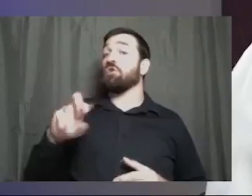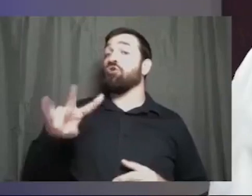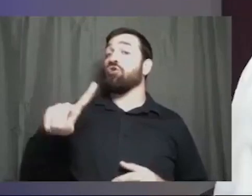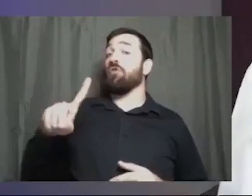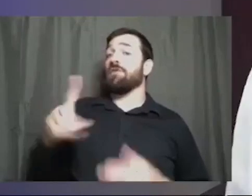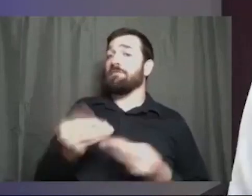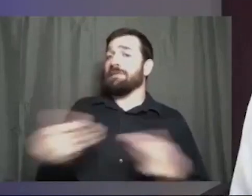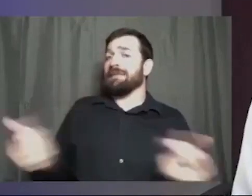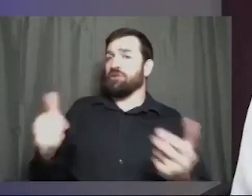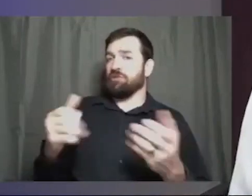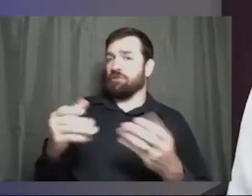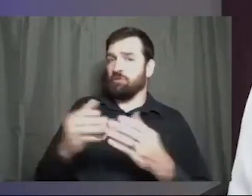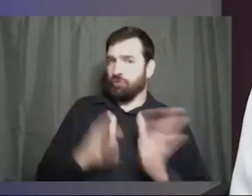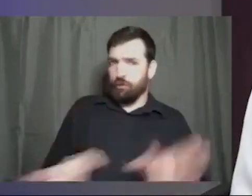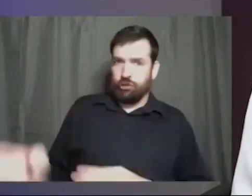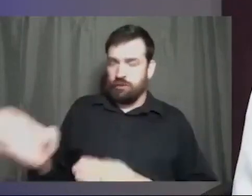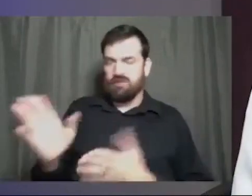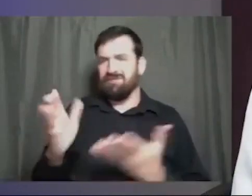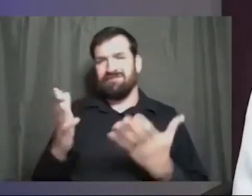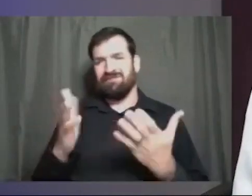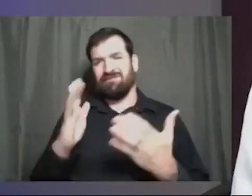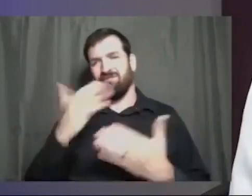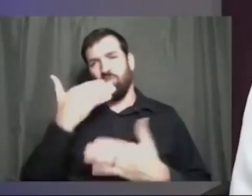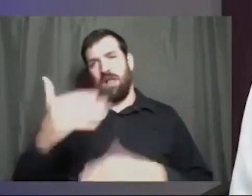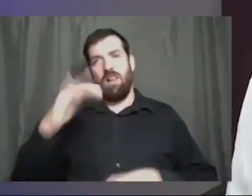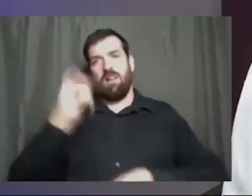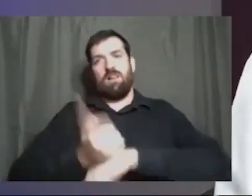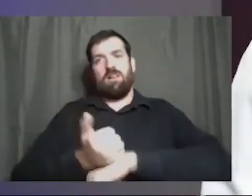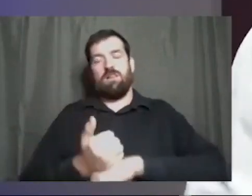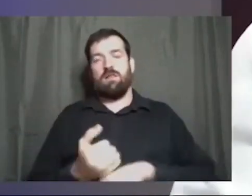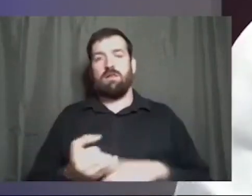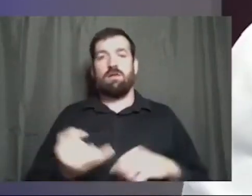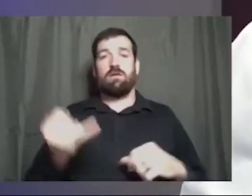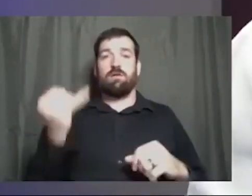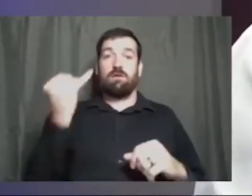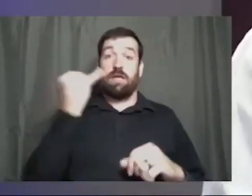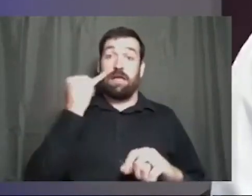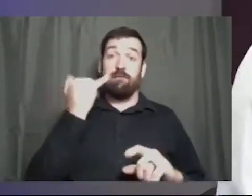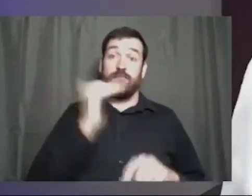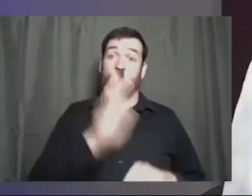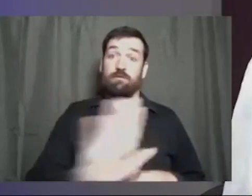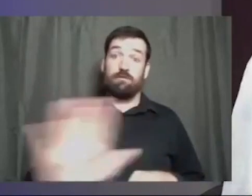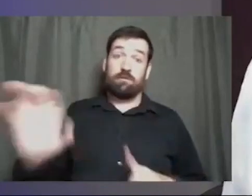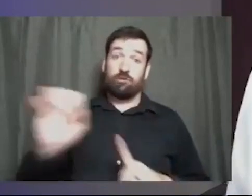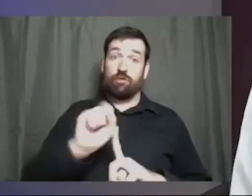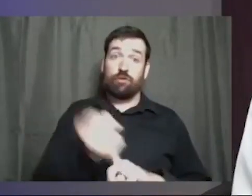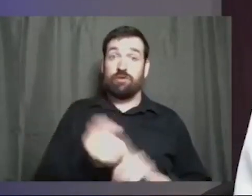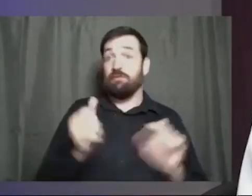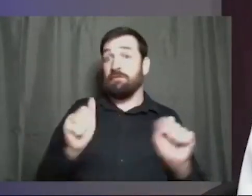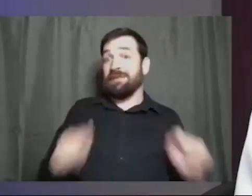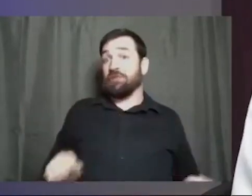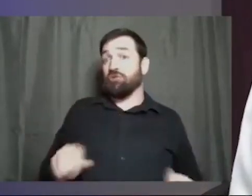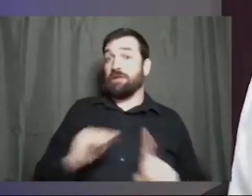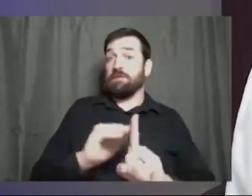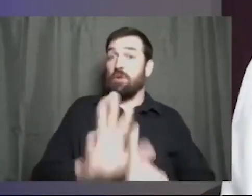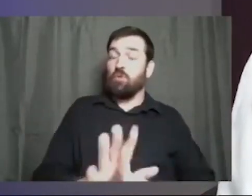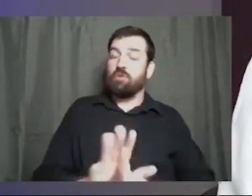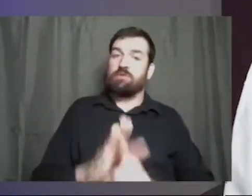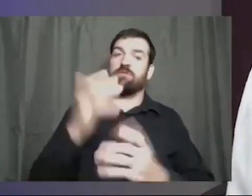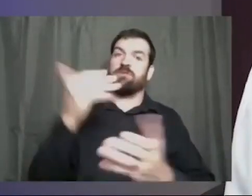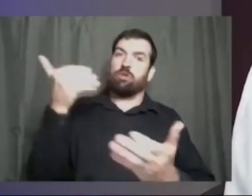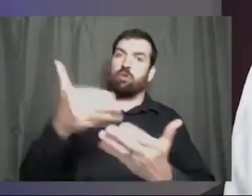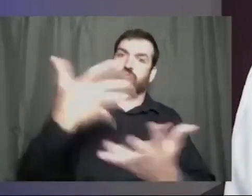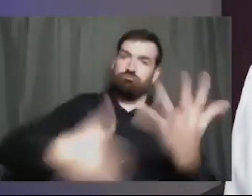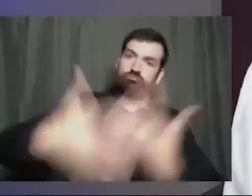cetera, are well established. So I think if you're putting yourself in a situation where you're potentially exposed in a close proximity to a lot of unvaccinated